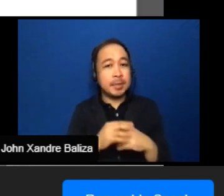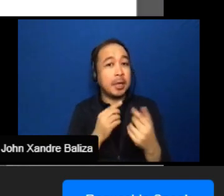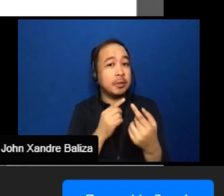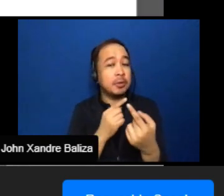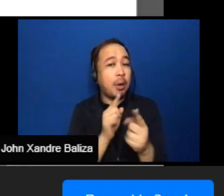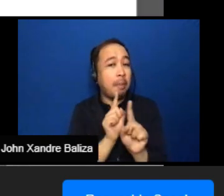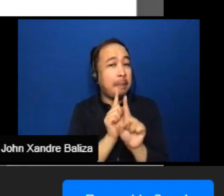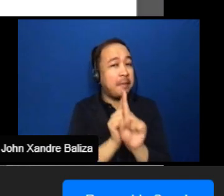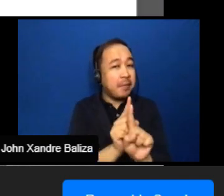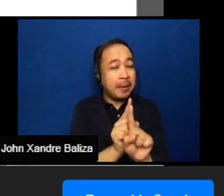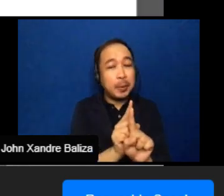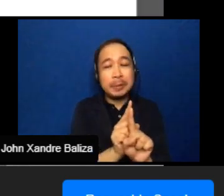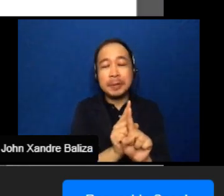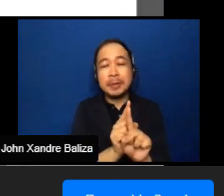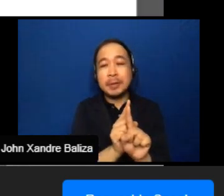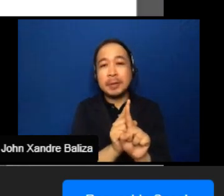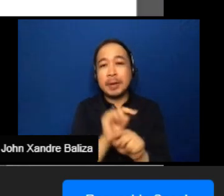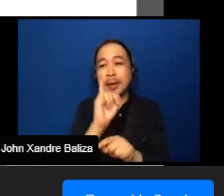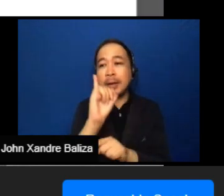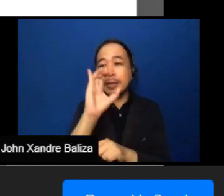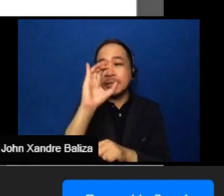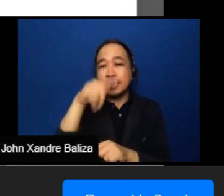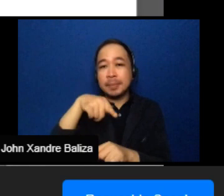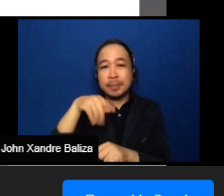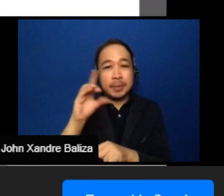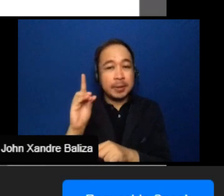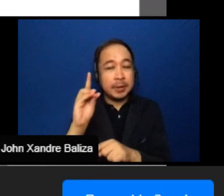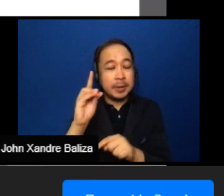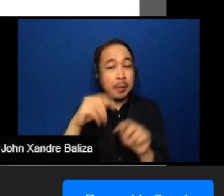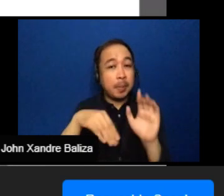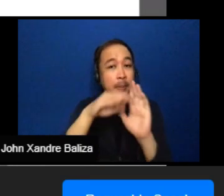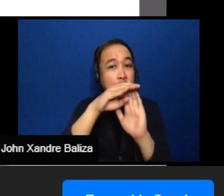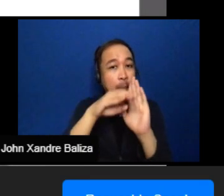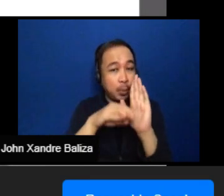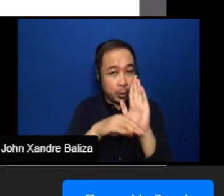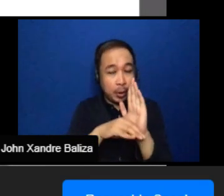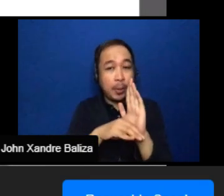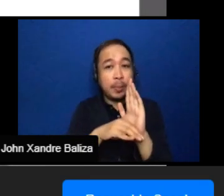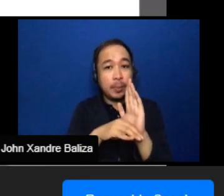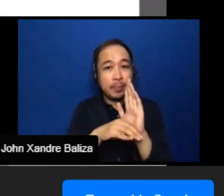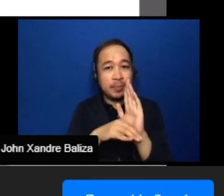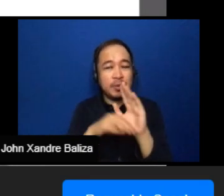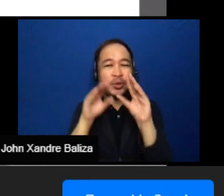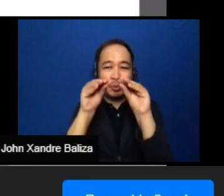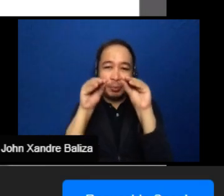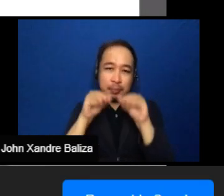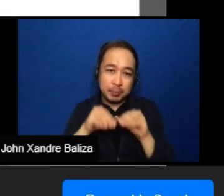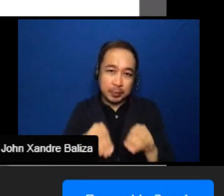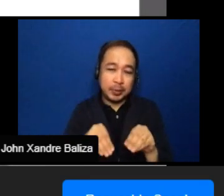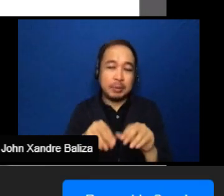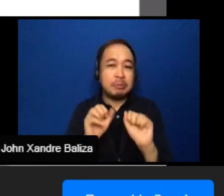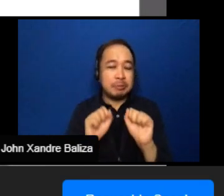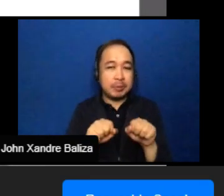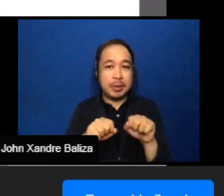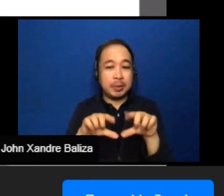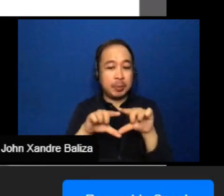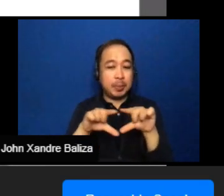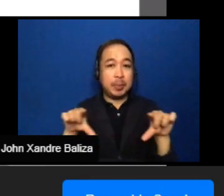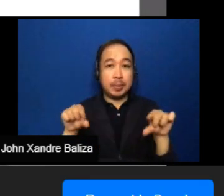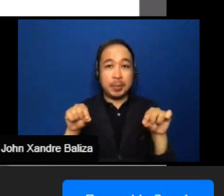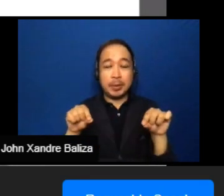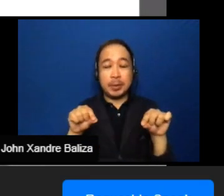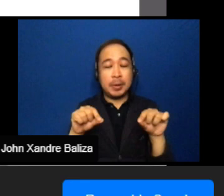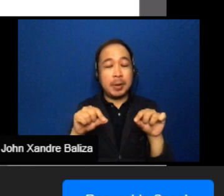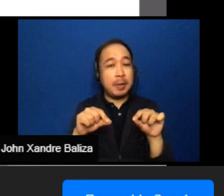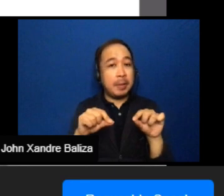of Action and Beijing Platform in the footnote page 7 and